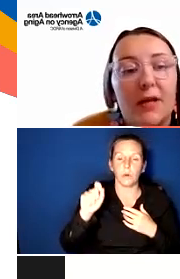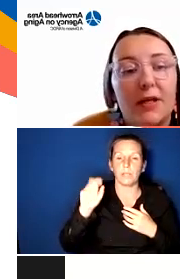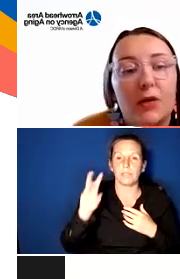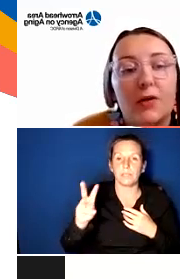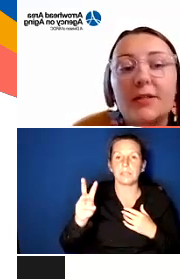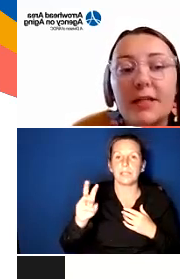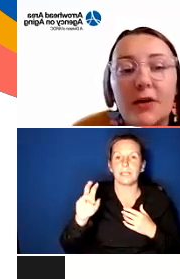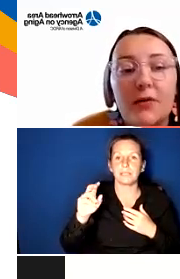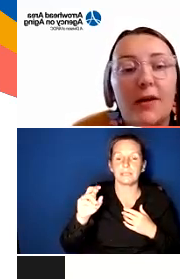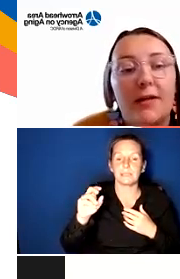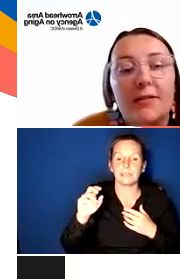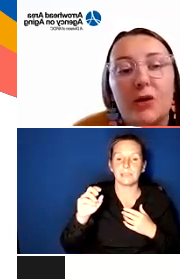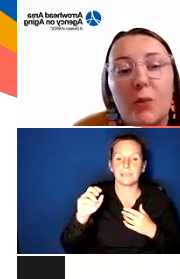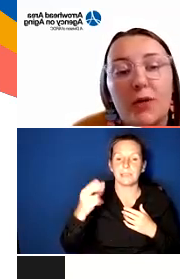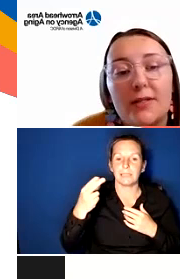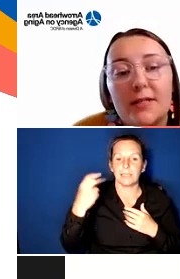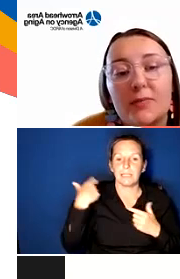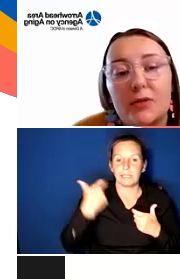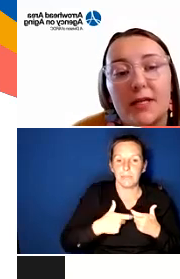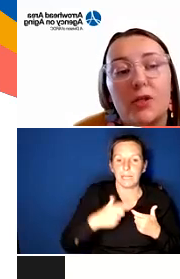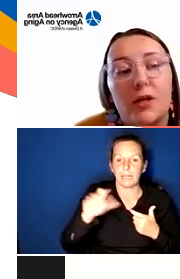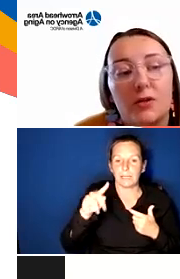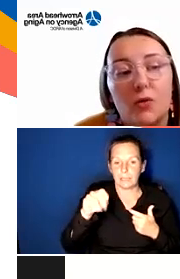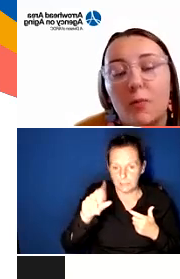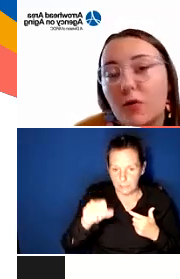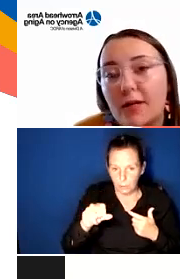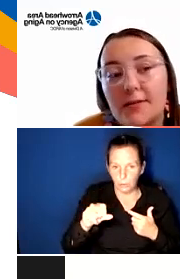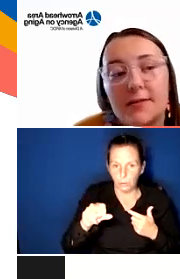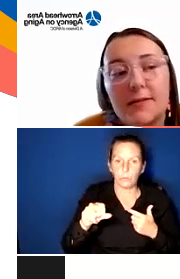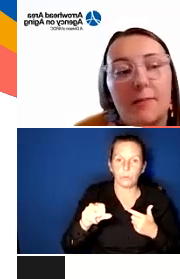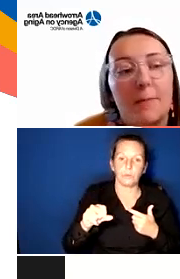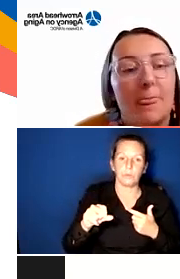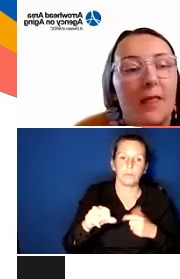1.4% Hispanic or Latino, and 0.6% 2